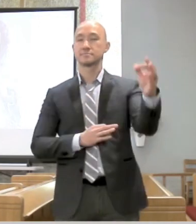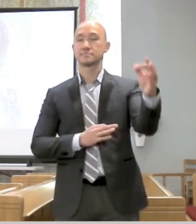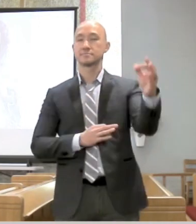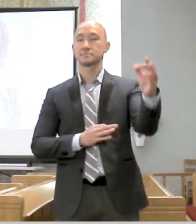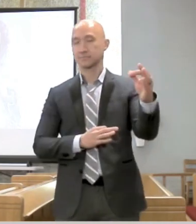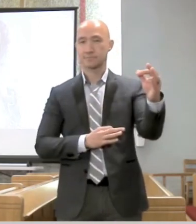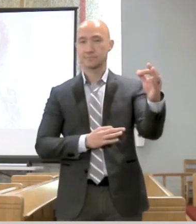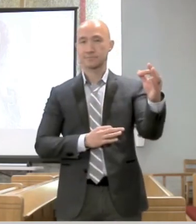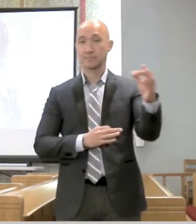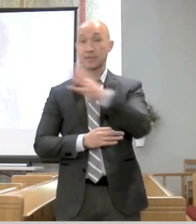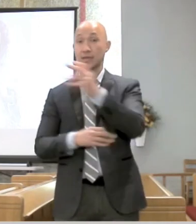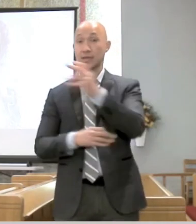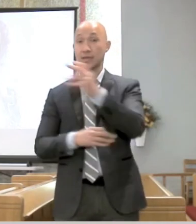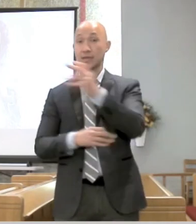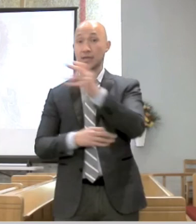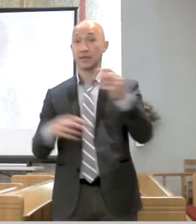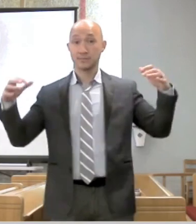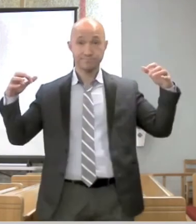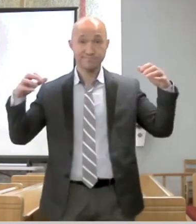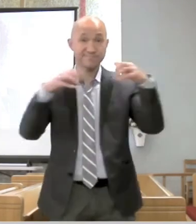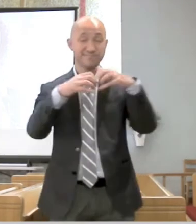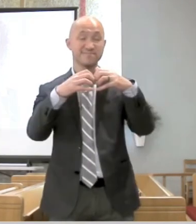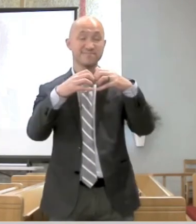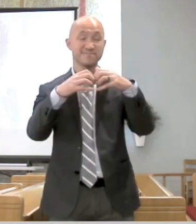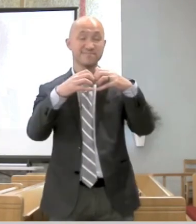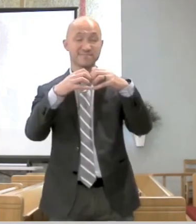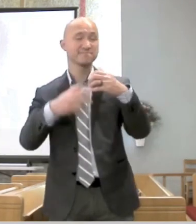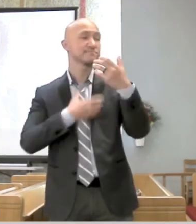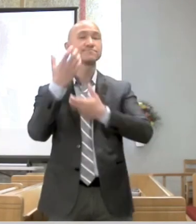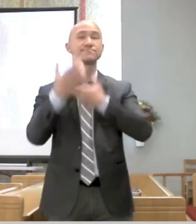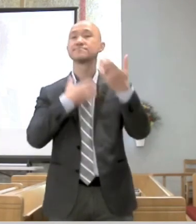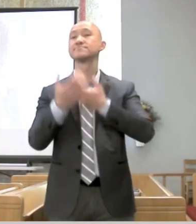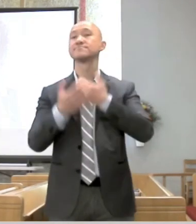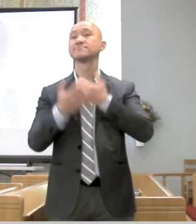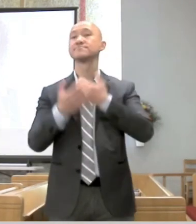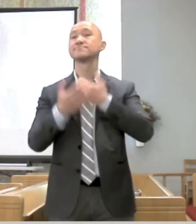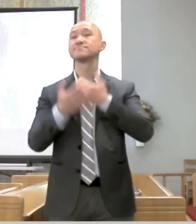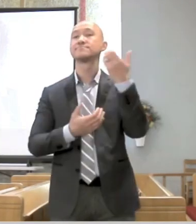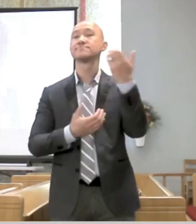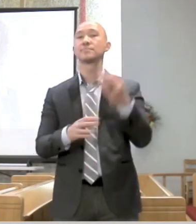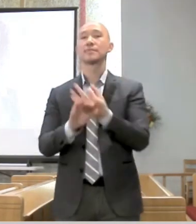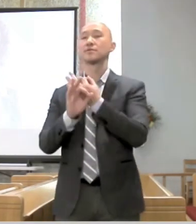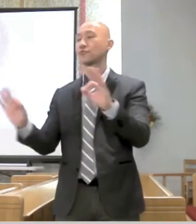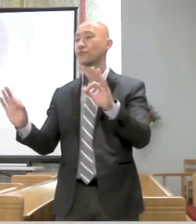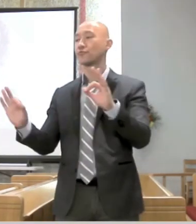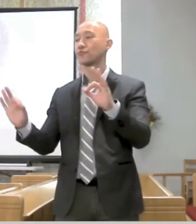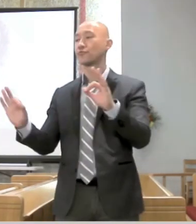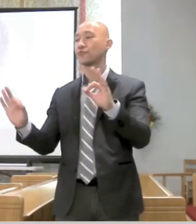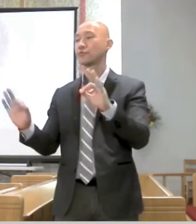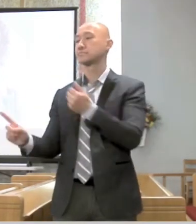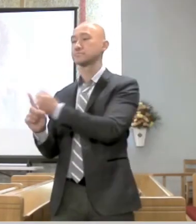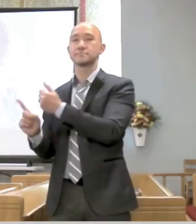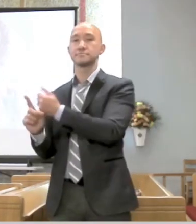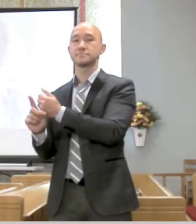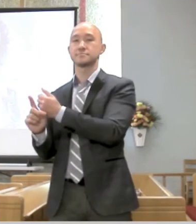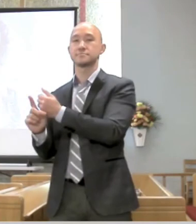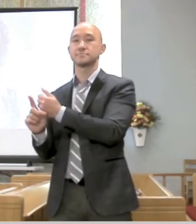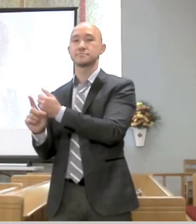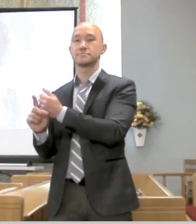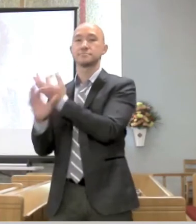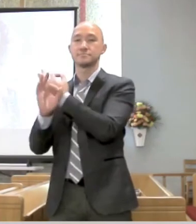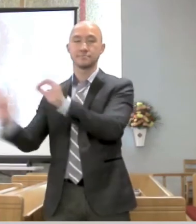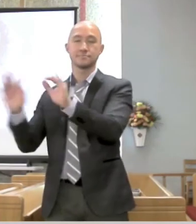crowd shows who their real father is that day by asking for a known murderer to be